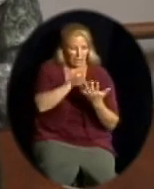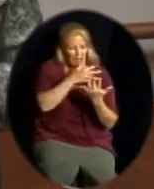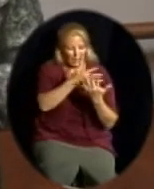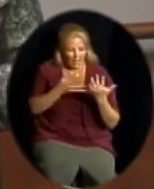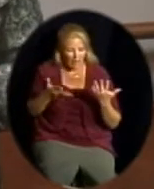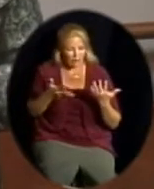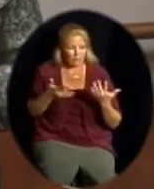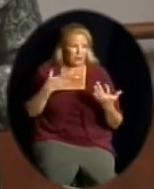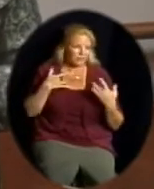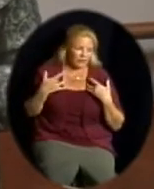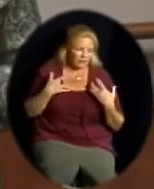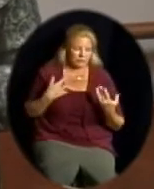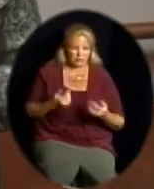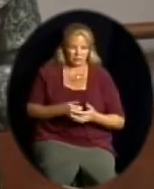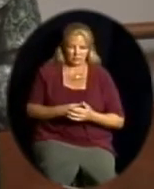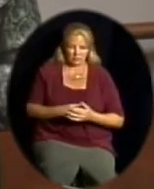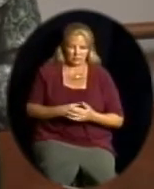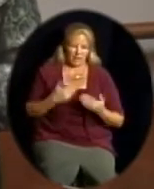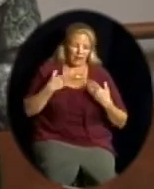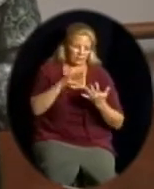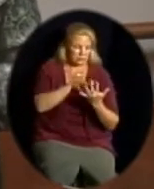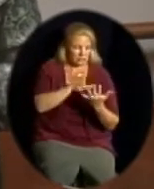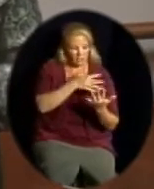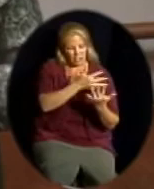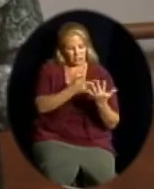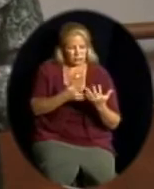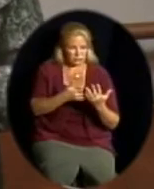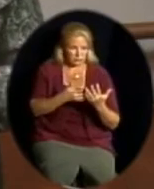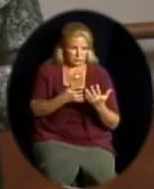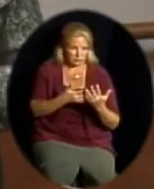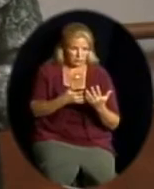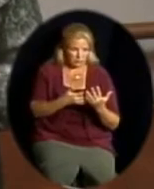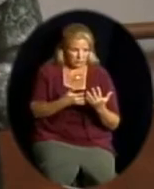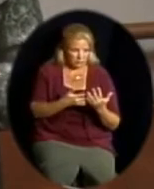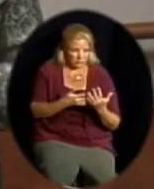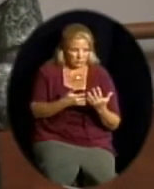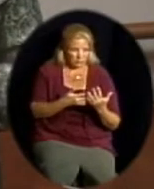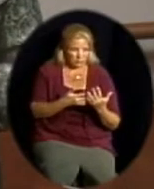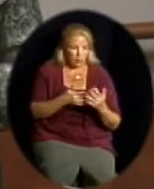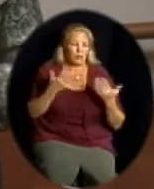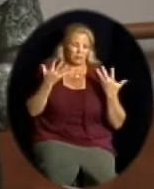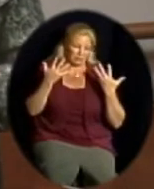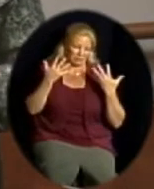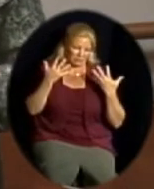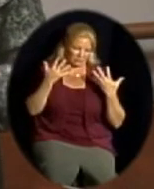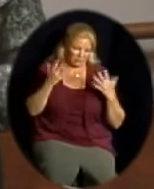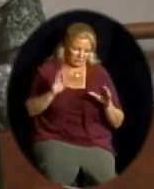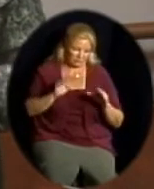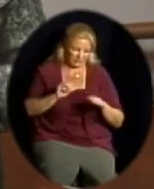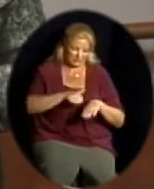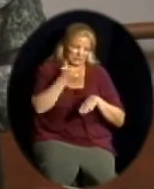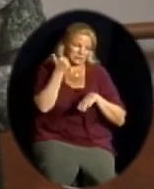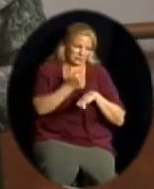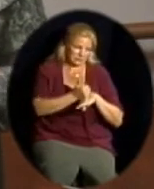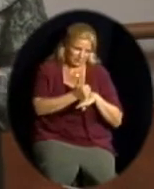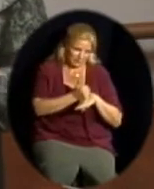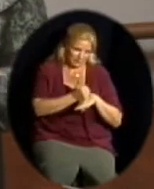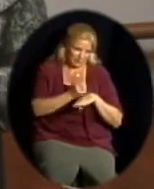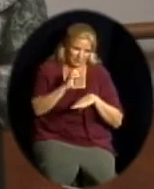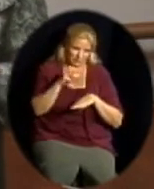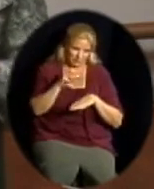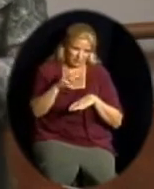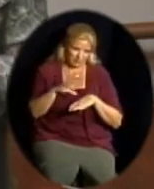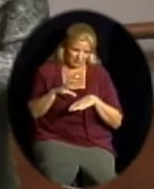have a scheduled executive session that will follow our board meeting, and we'll return from executive session for